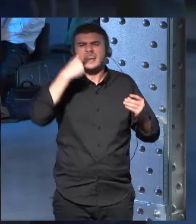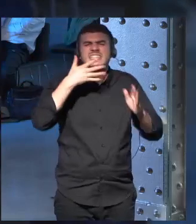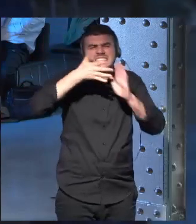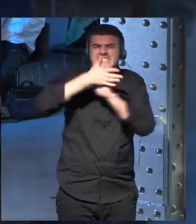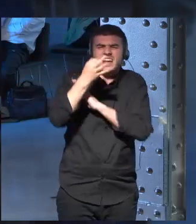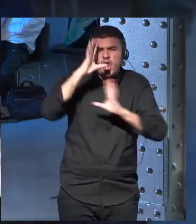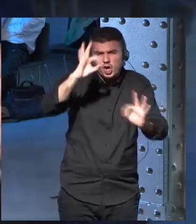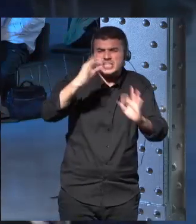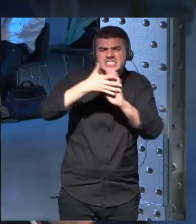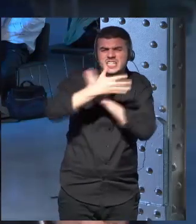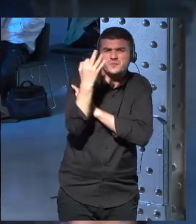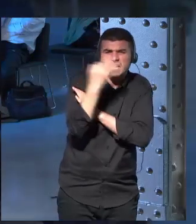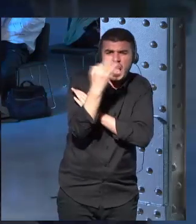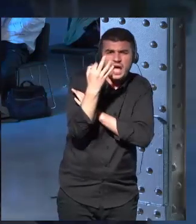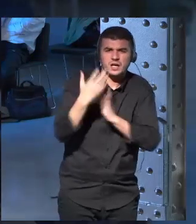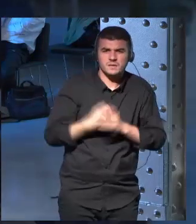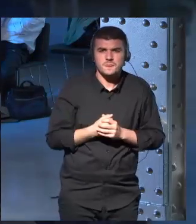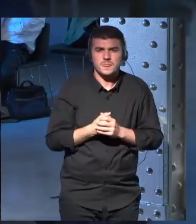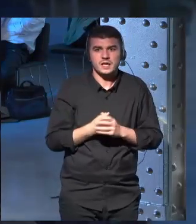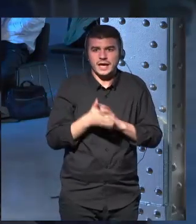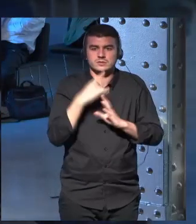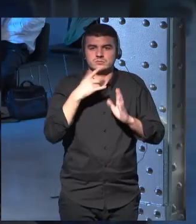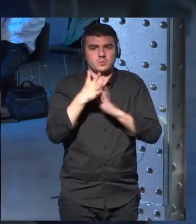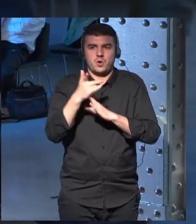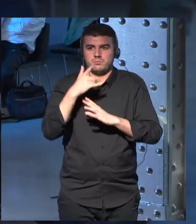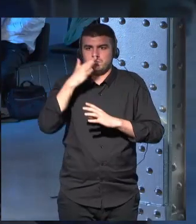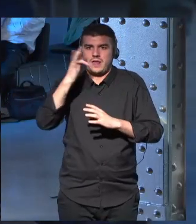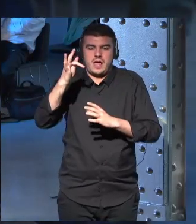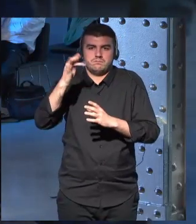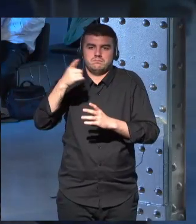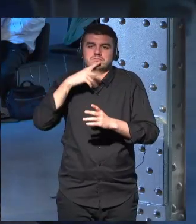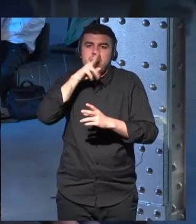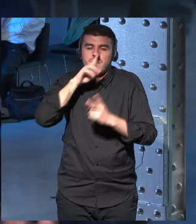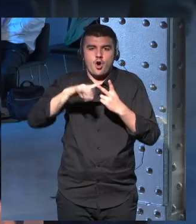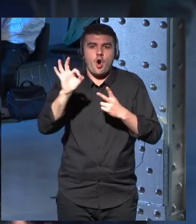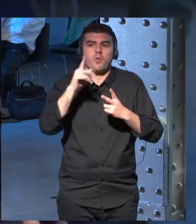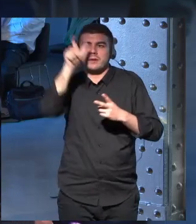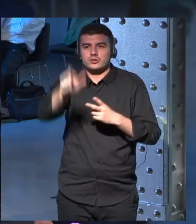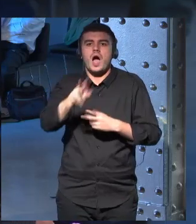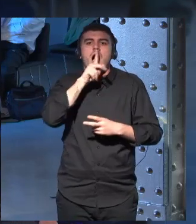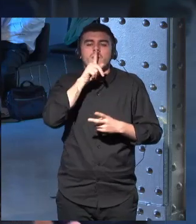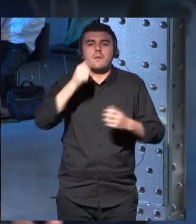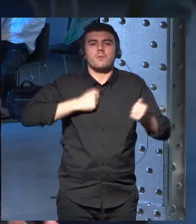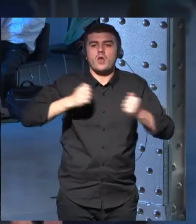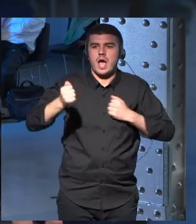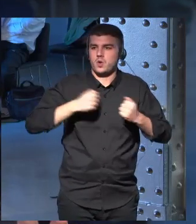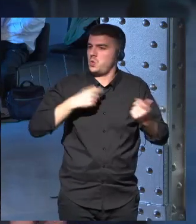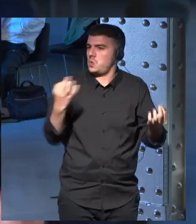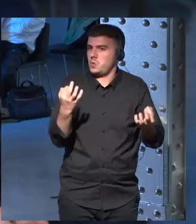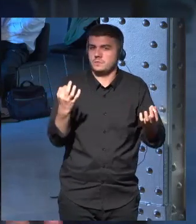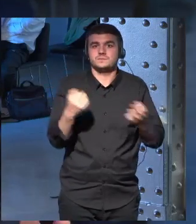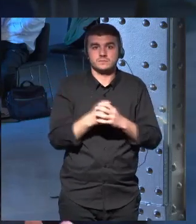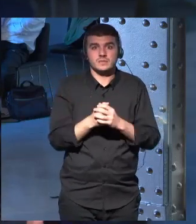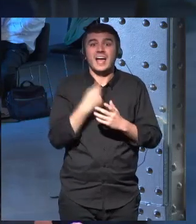native French speaker or a native Polish speaker or whatever. And she shows how peculiarly Anglo-Saxon this notion